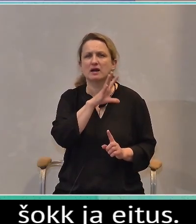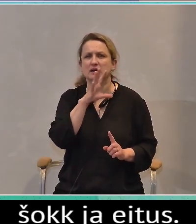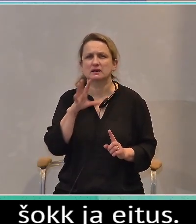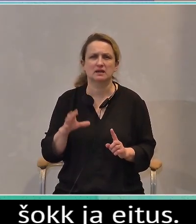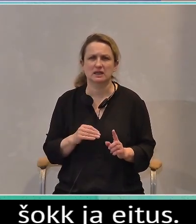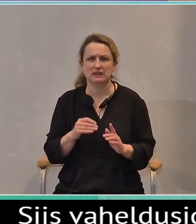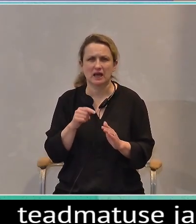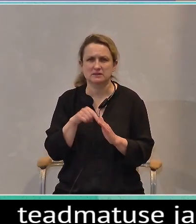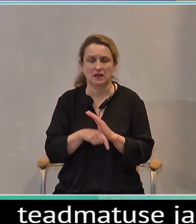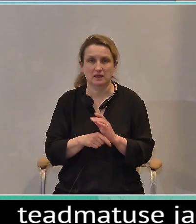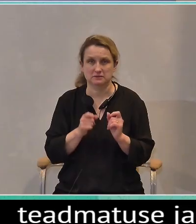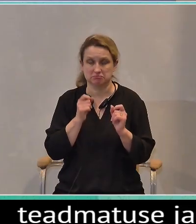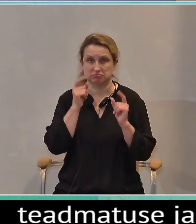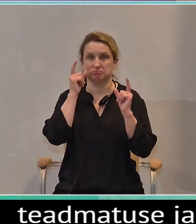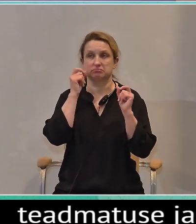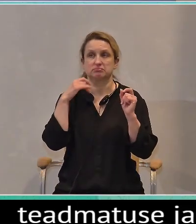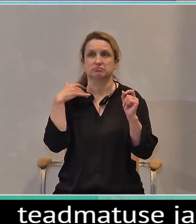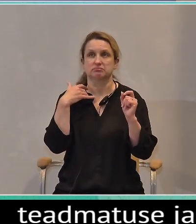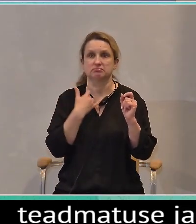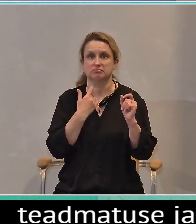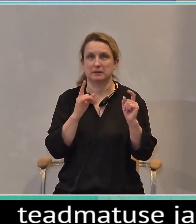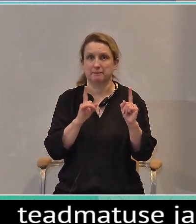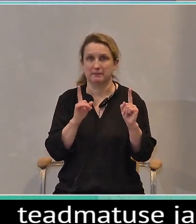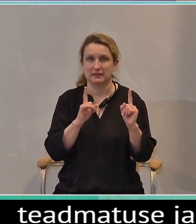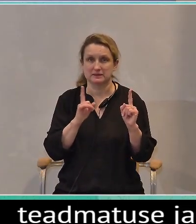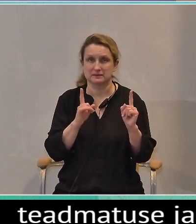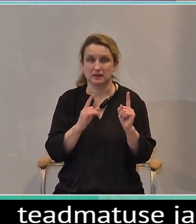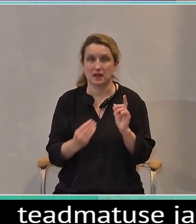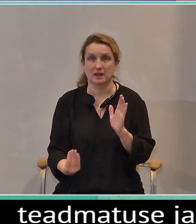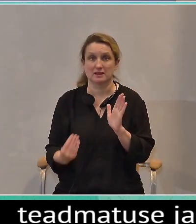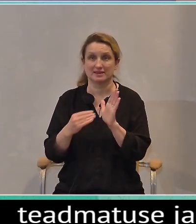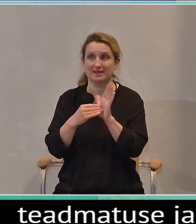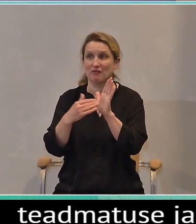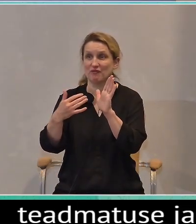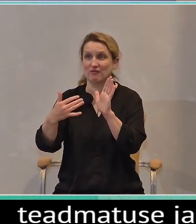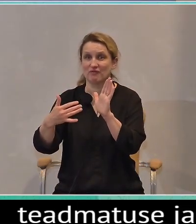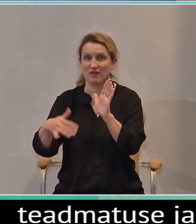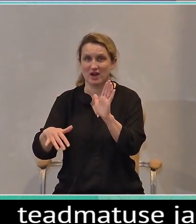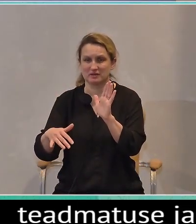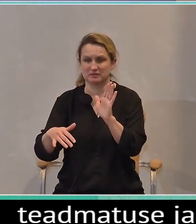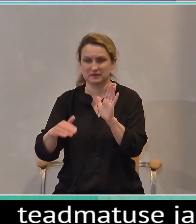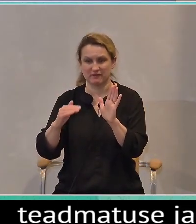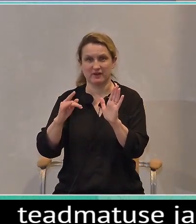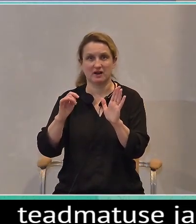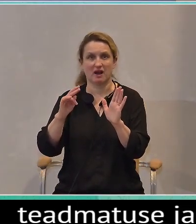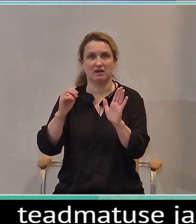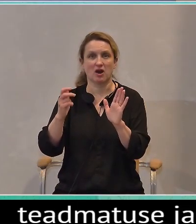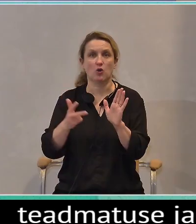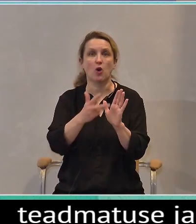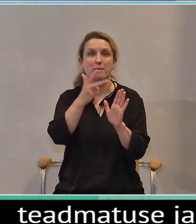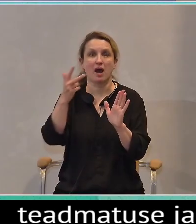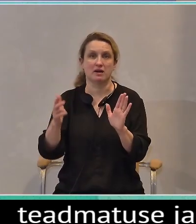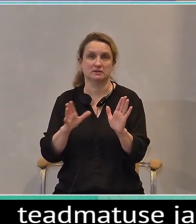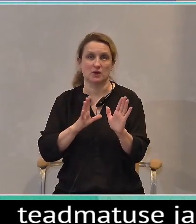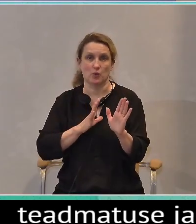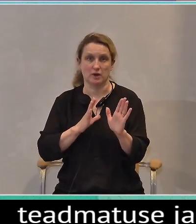Kõrval nii kummaline, kui see ka ei ole. But strange as it may be, Hetkel, kui Franka oli siis 3-aastane, kui me saime when diagnoosi. at the